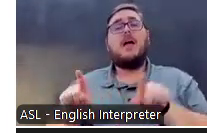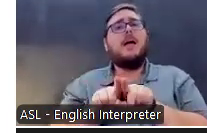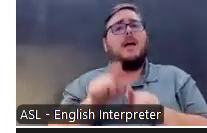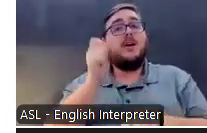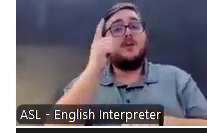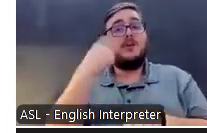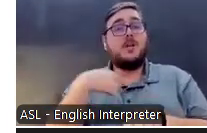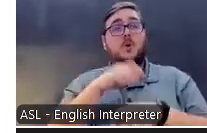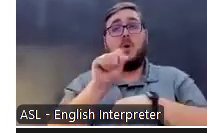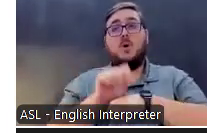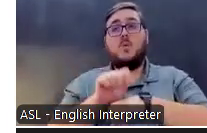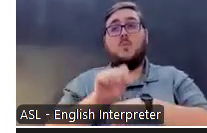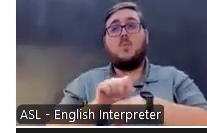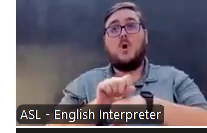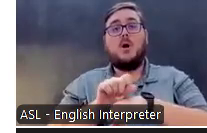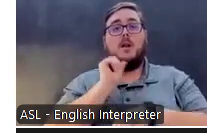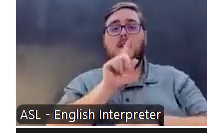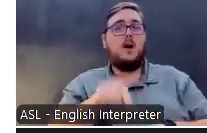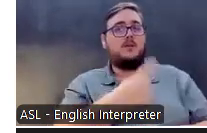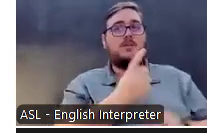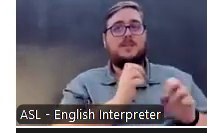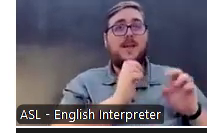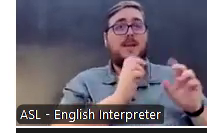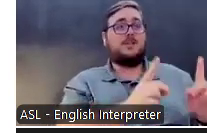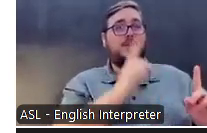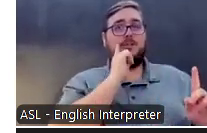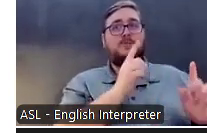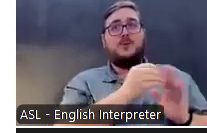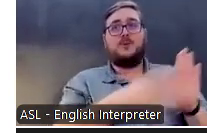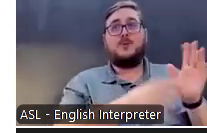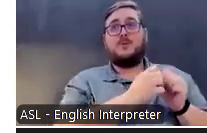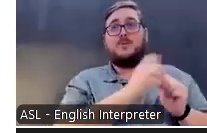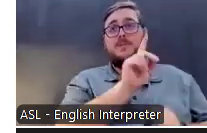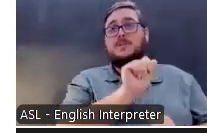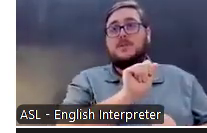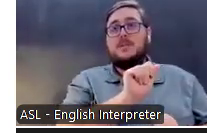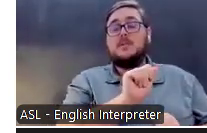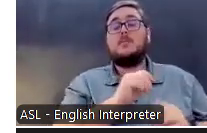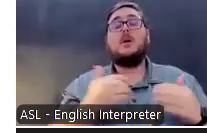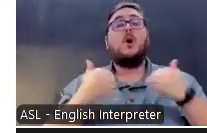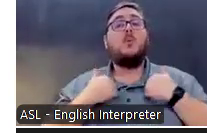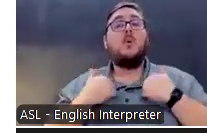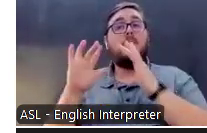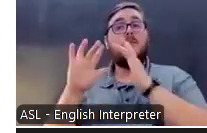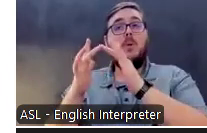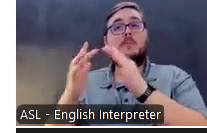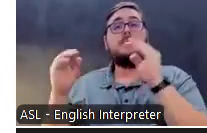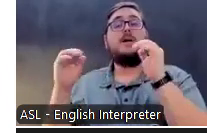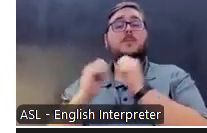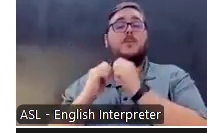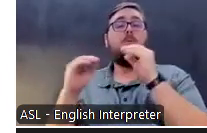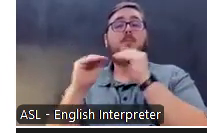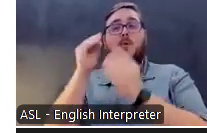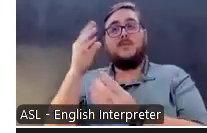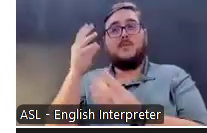the education of students with disabilities. We do have a website that has more information about DRSC